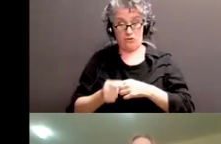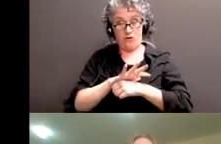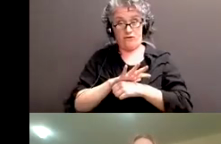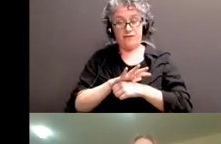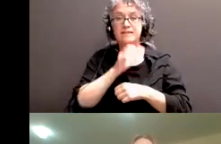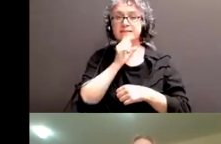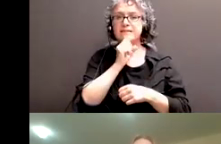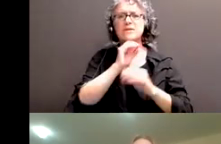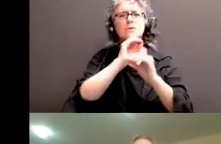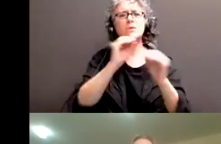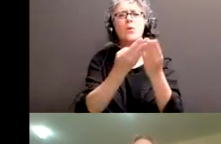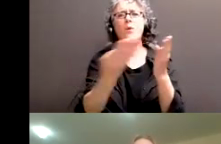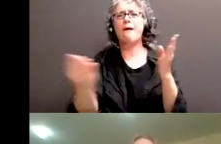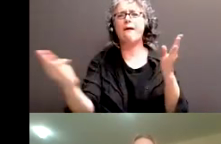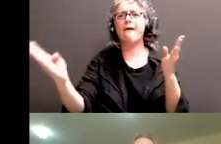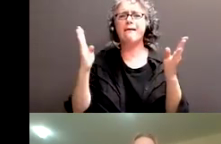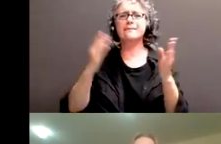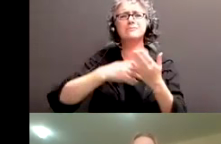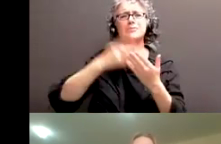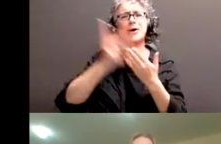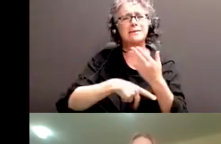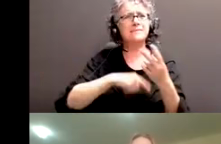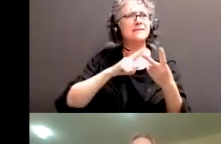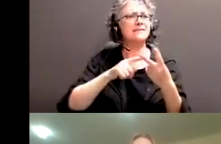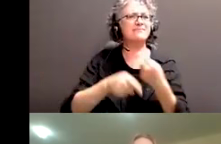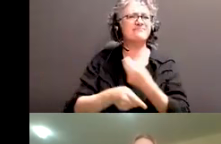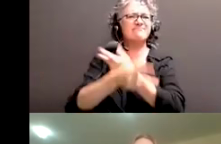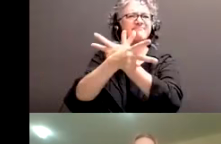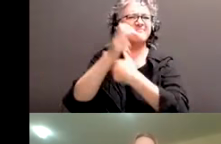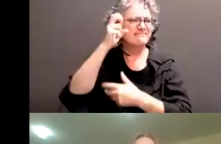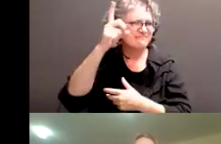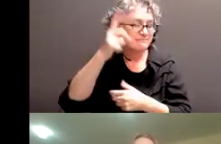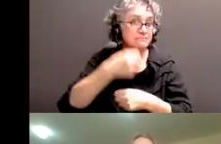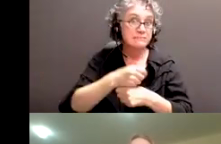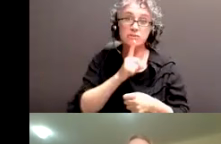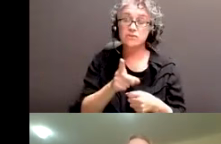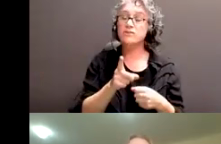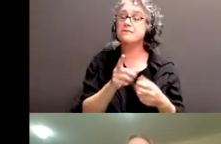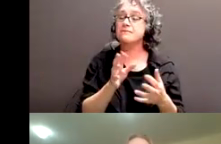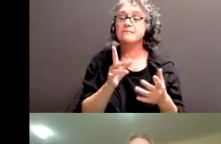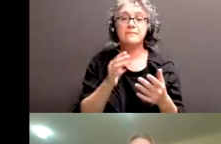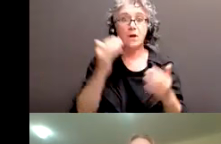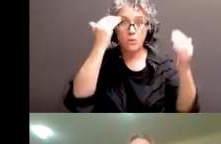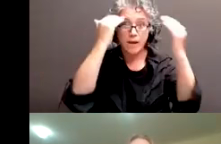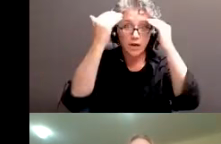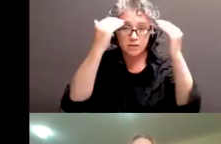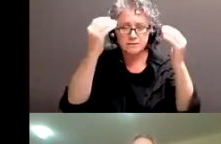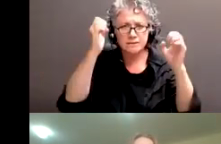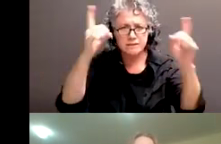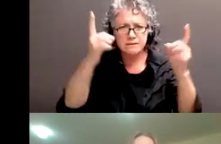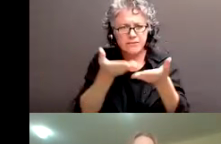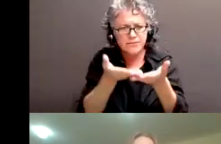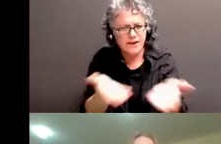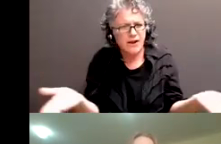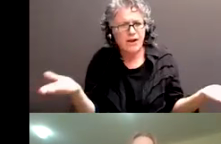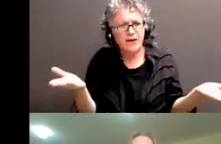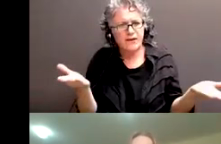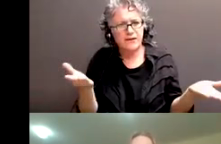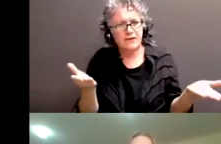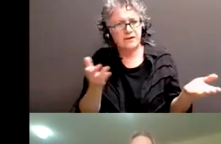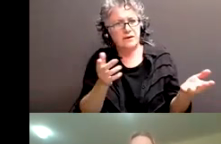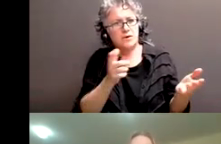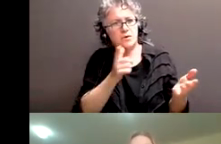Walls programs, virtual education to make sure that that message of awareness and education is put in the hands of caregivers and